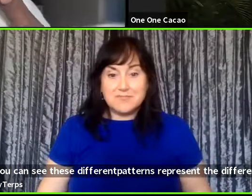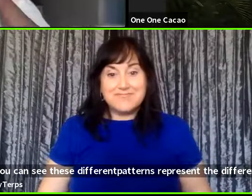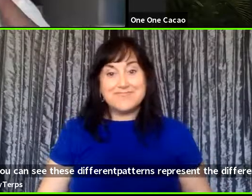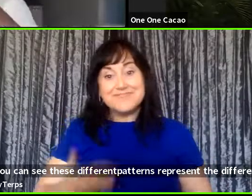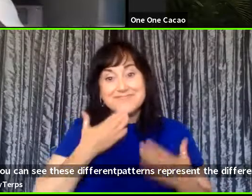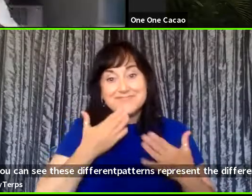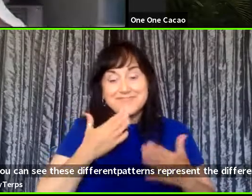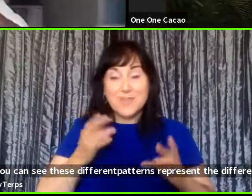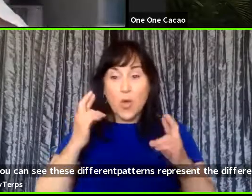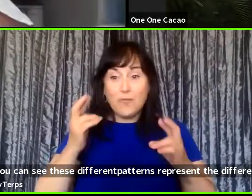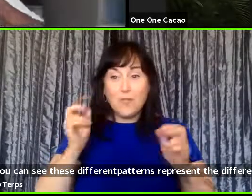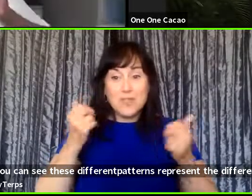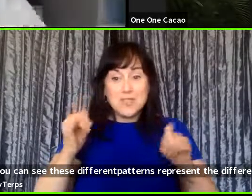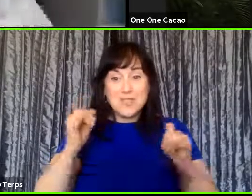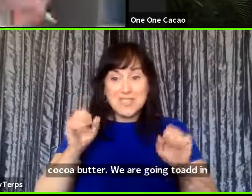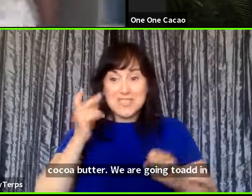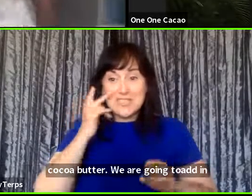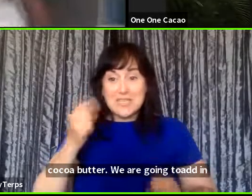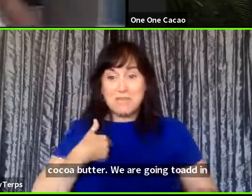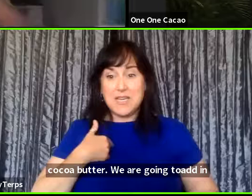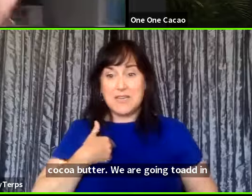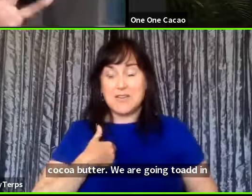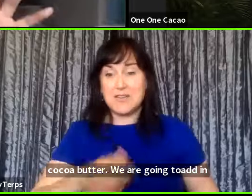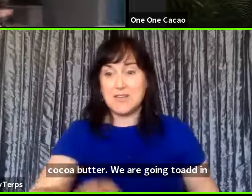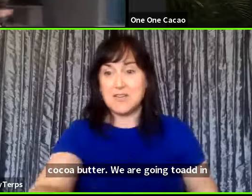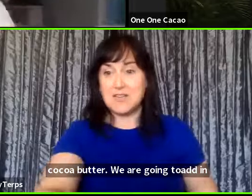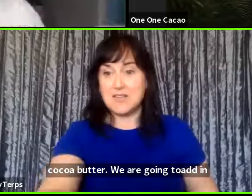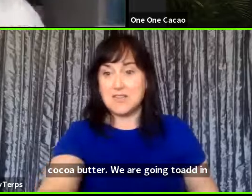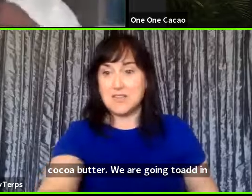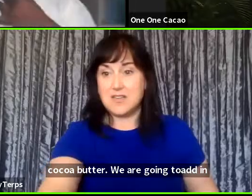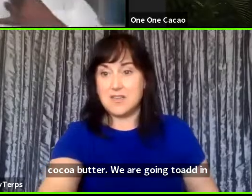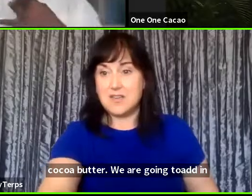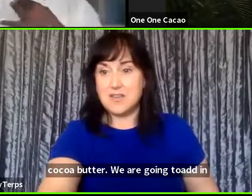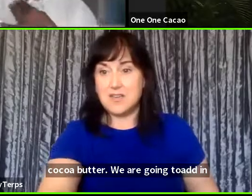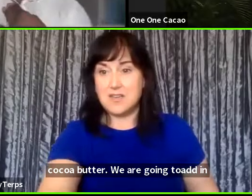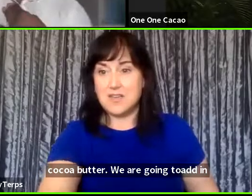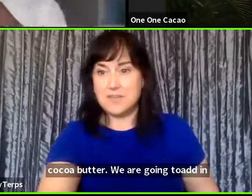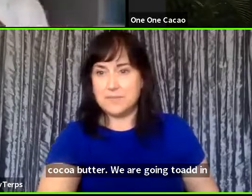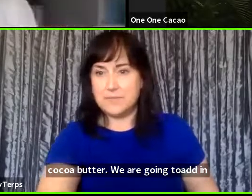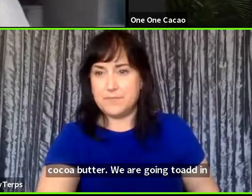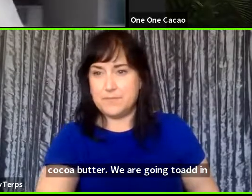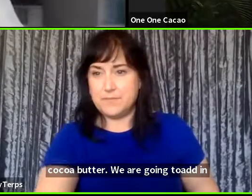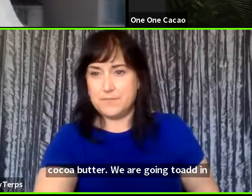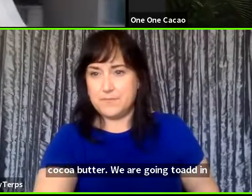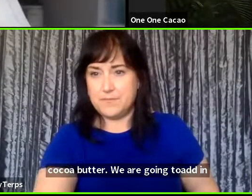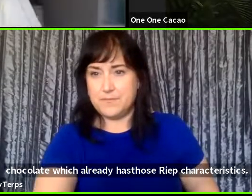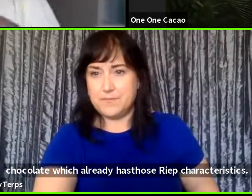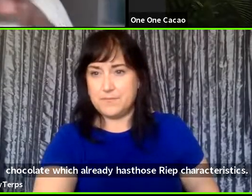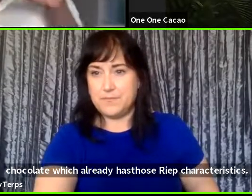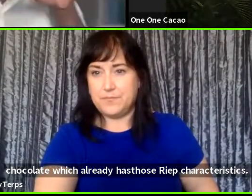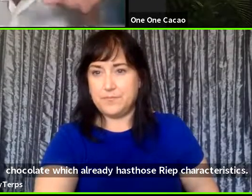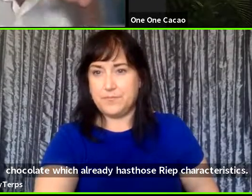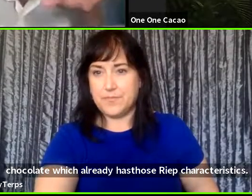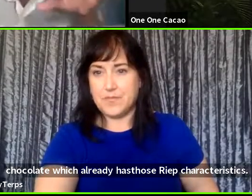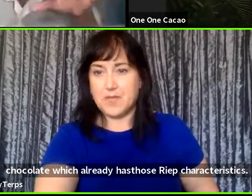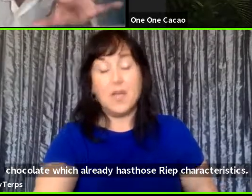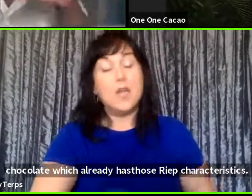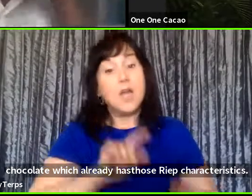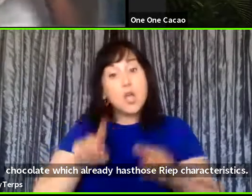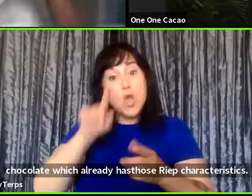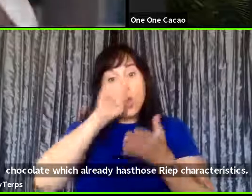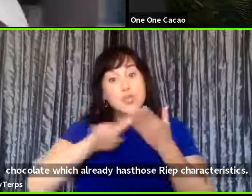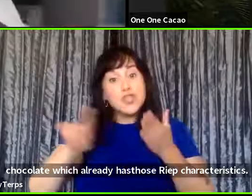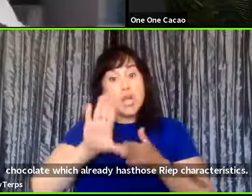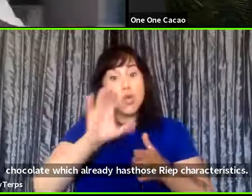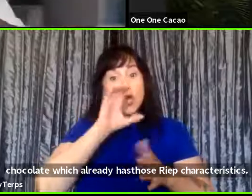Hopefully you can still see me. There are still hundreds of people here, which is great. I want you to go and check your chocolate now, Siobhan. Anybody else, go and check your chocolate,